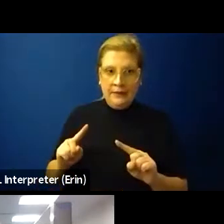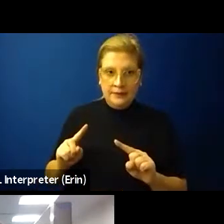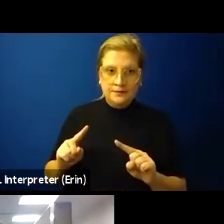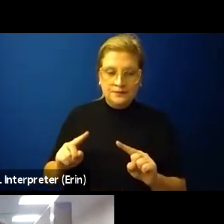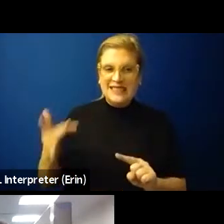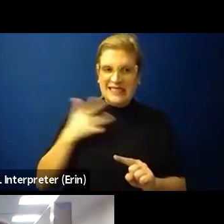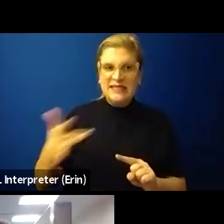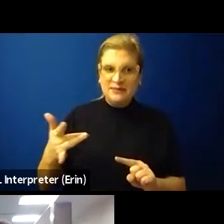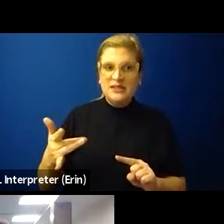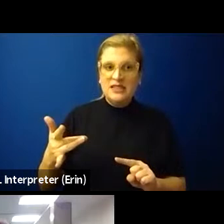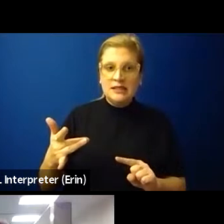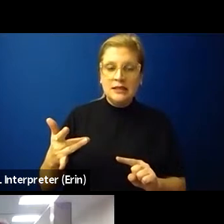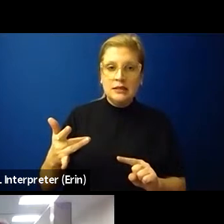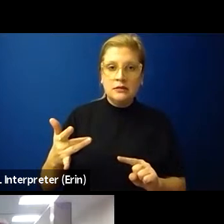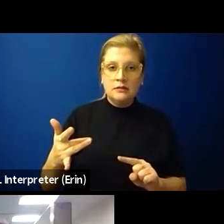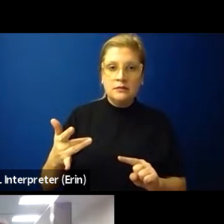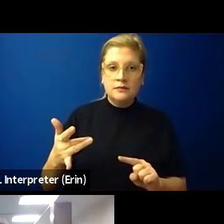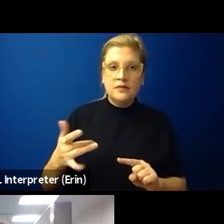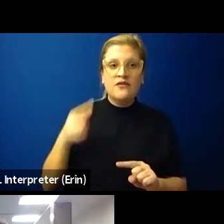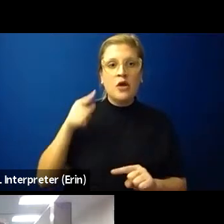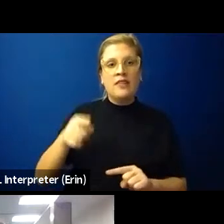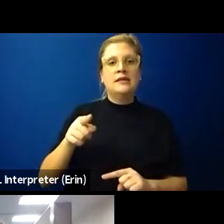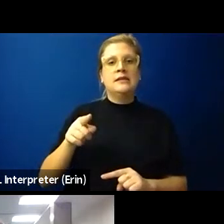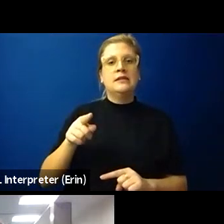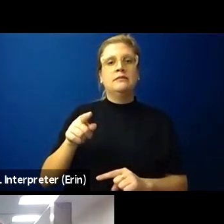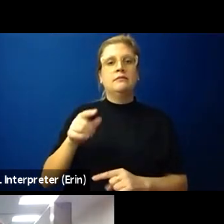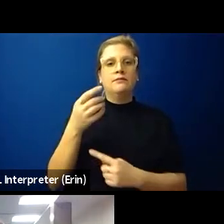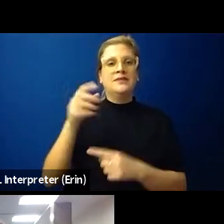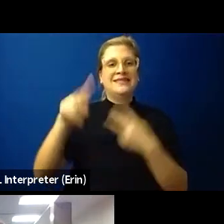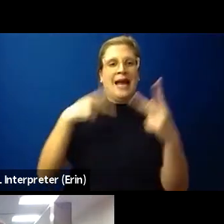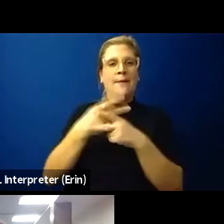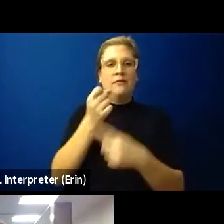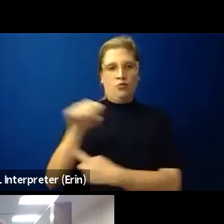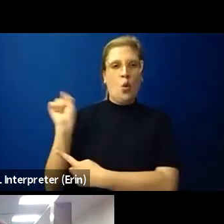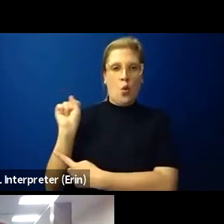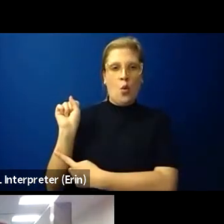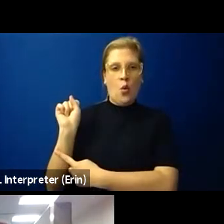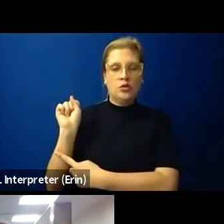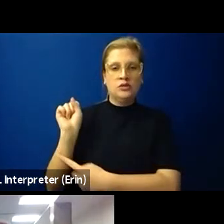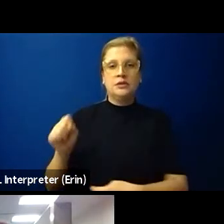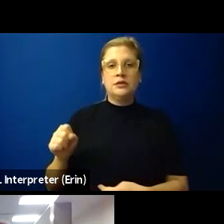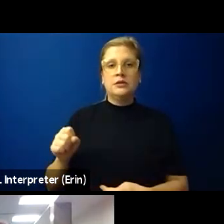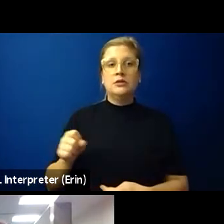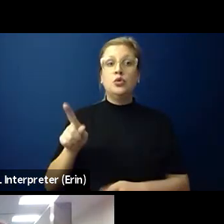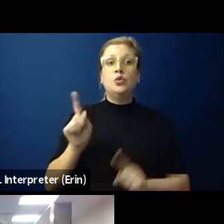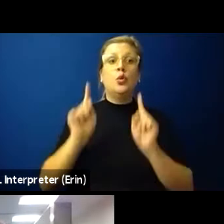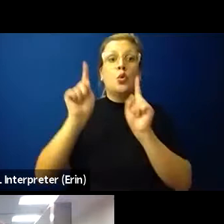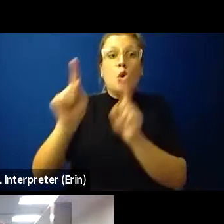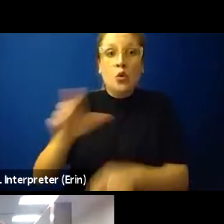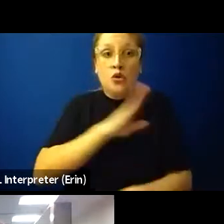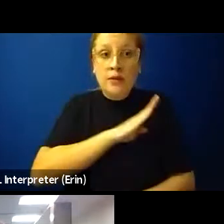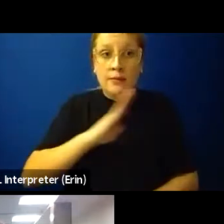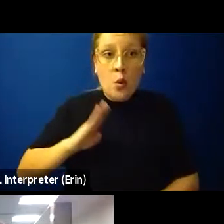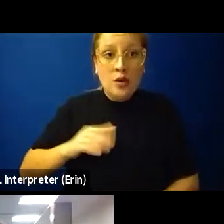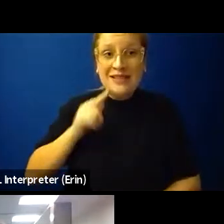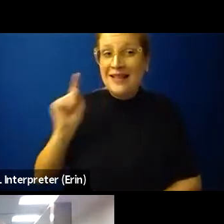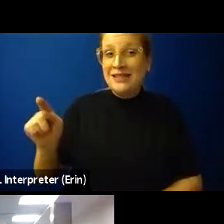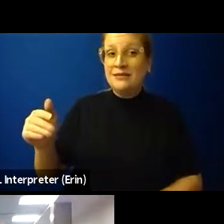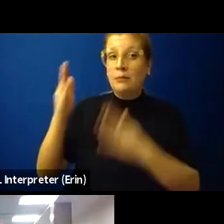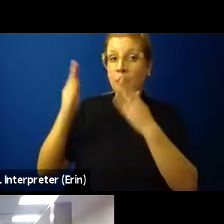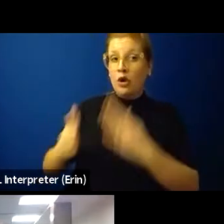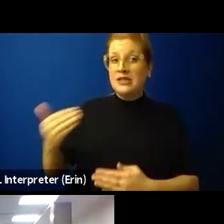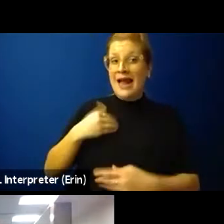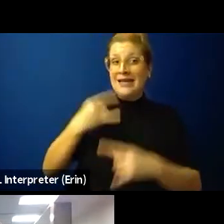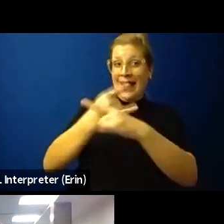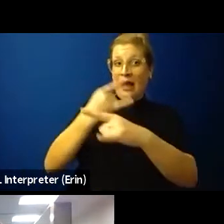in an ABRA protest, which is you go to the board and you say, look, this person has an alcohol